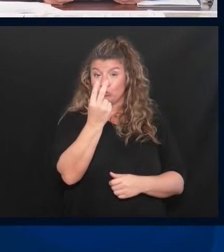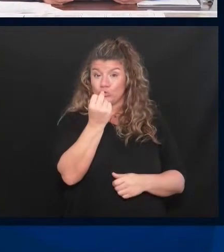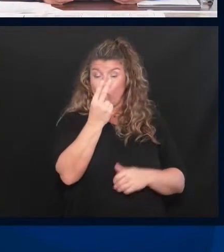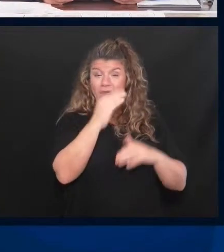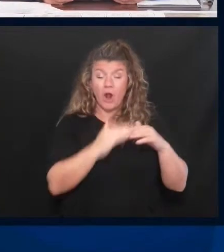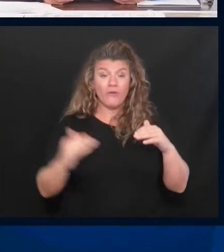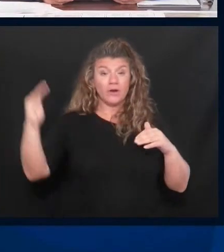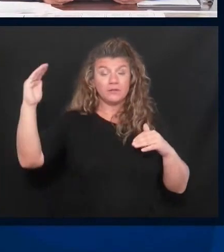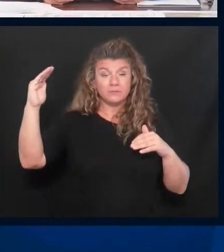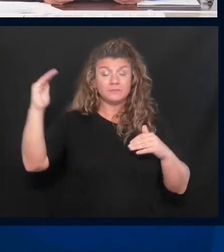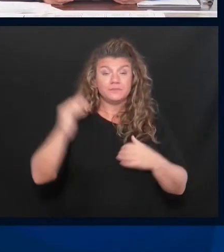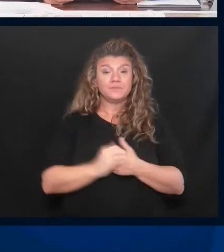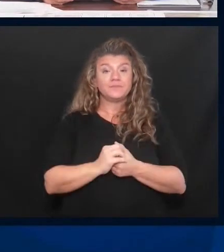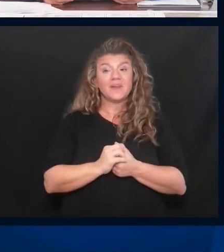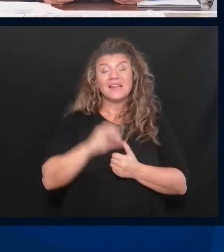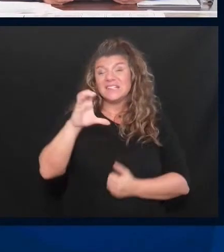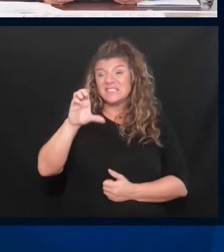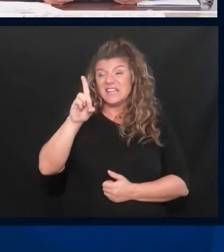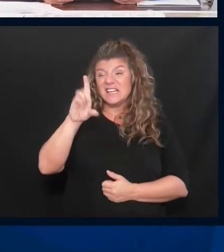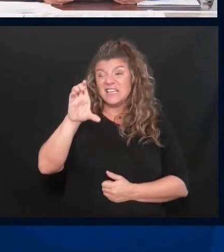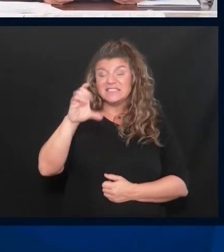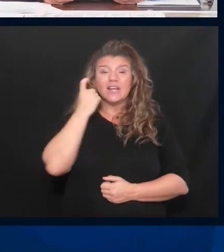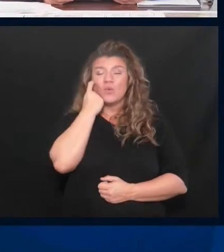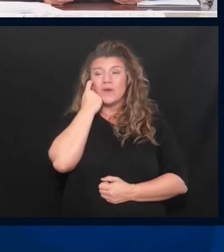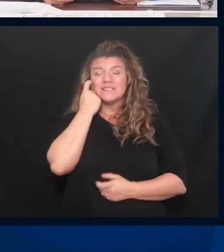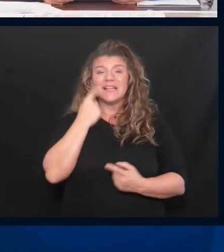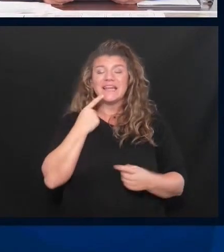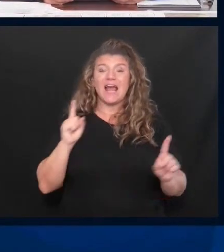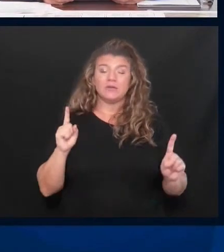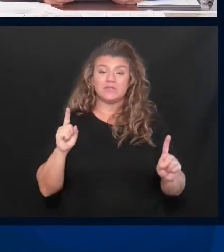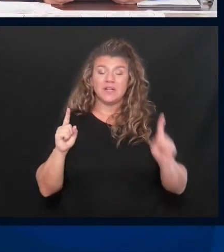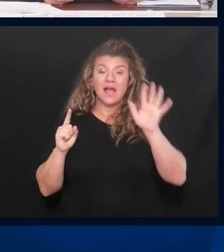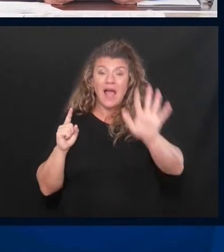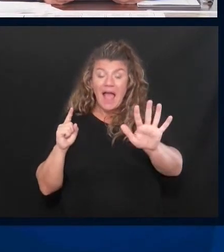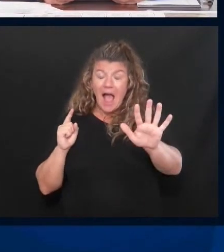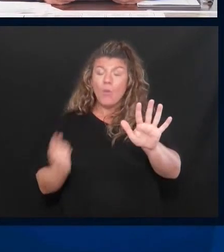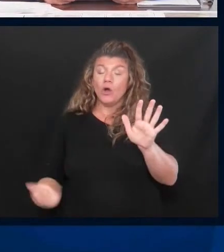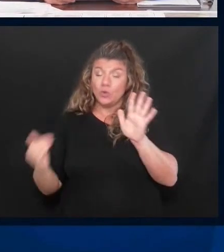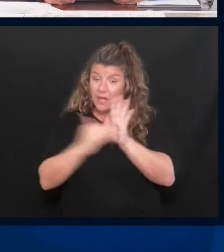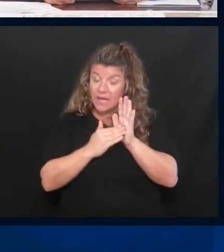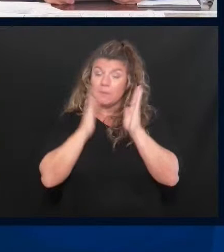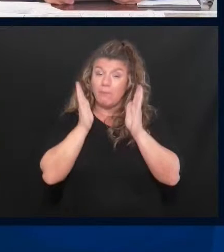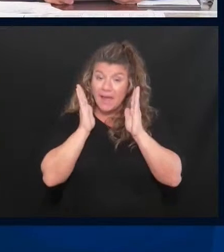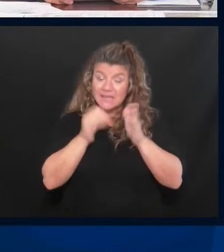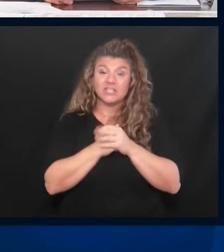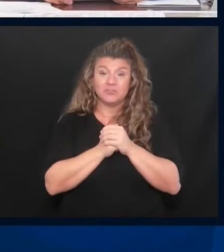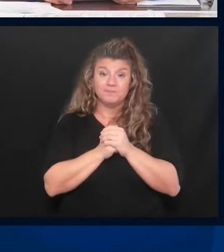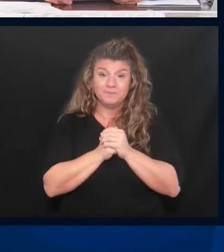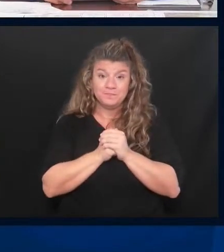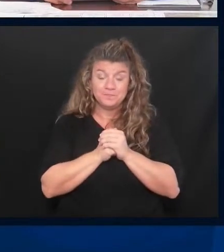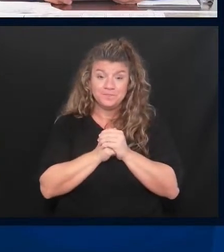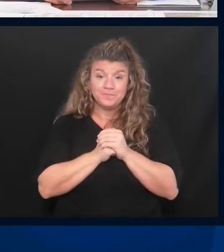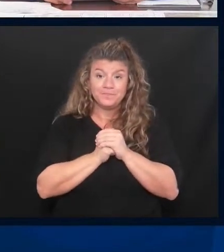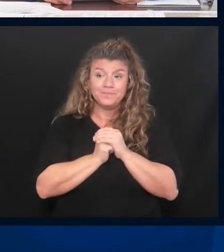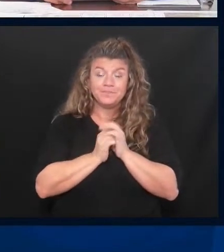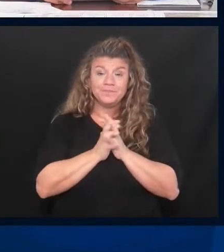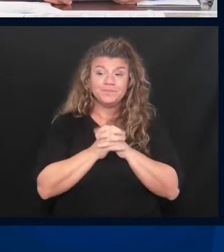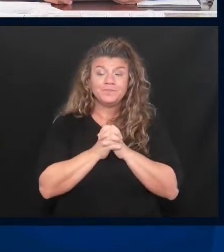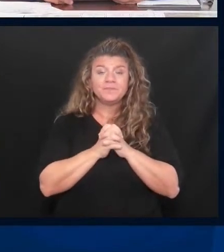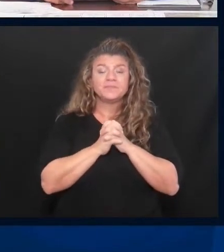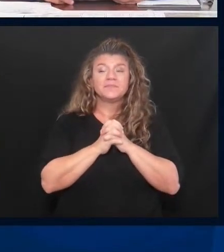above. You know, the CDC just came out with this, and I want you to, again, listen to me really closely, West Virginia.